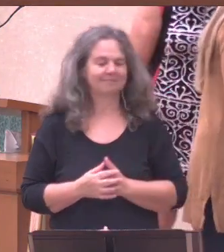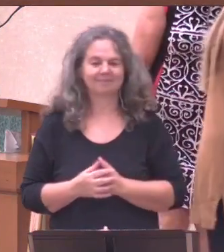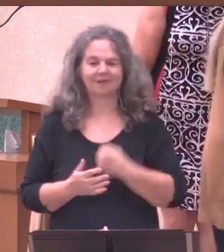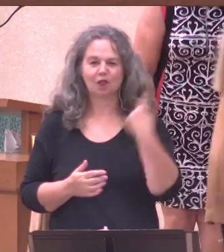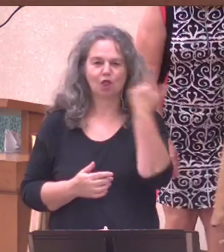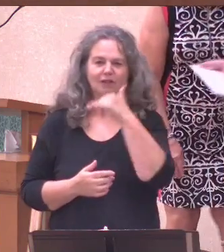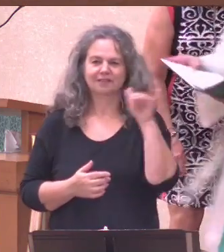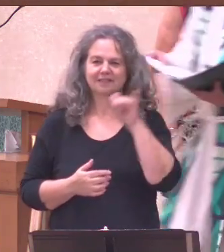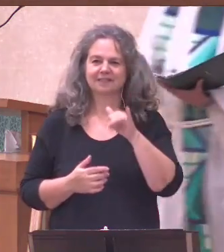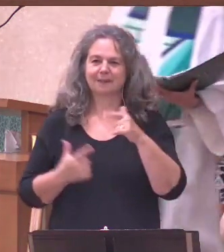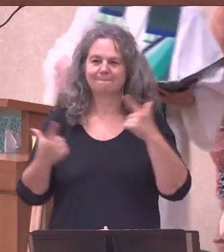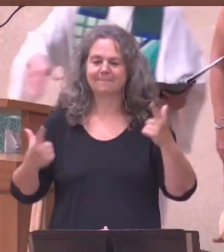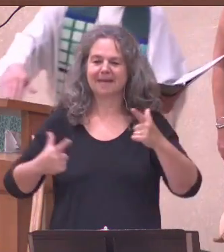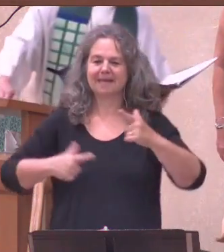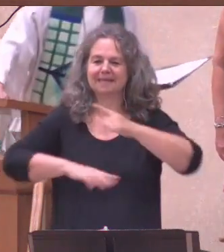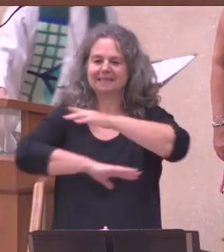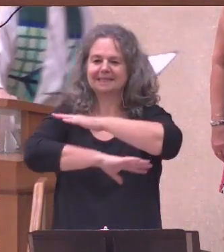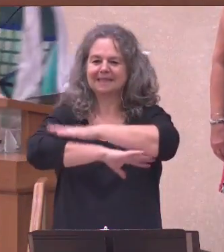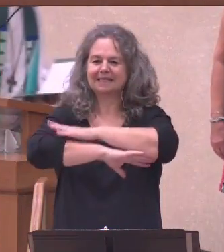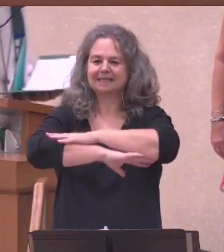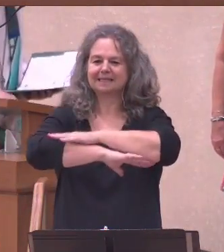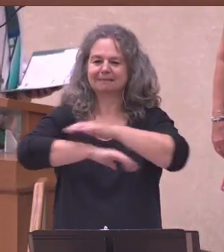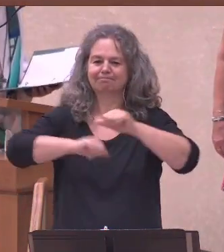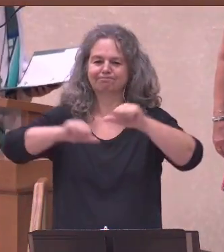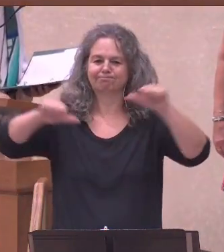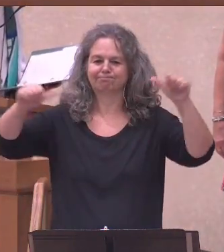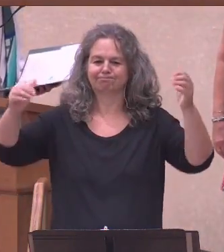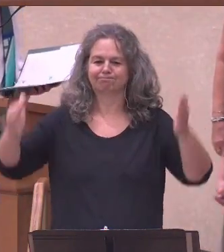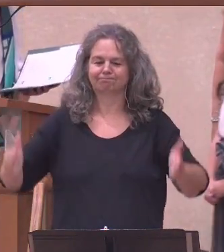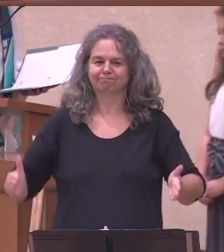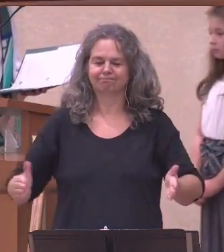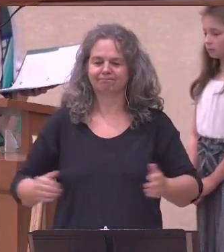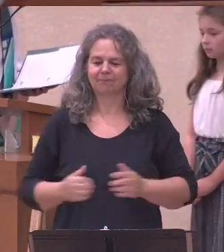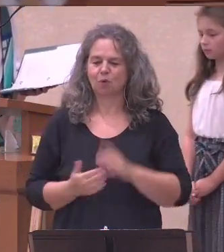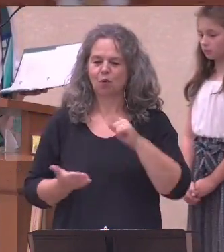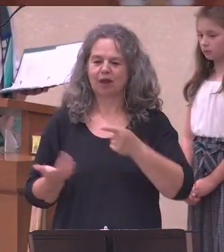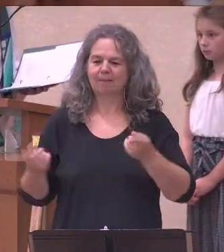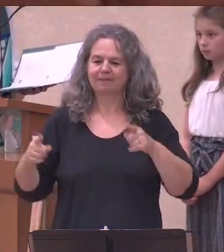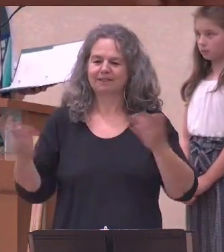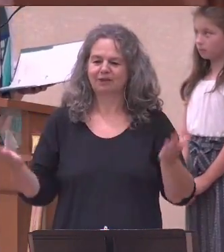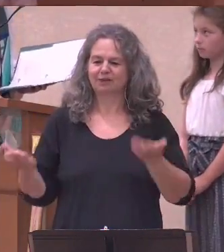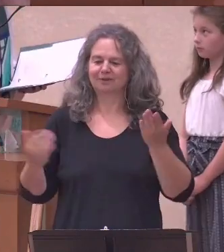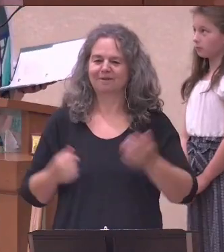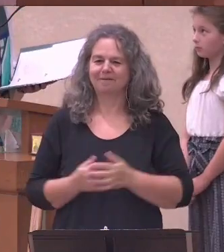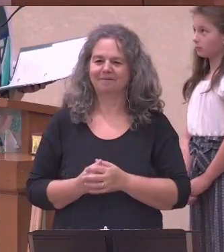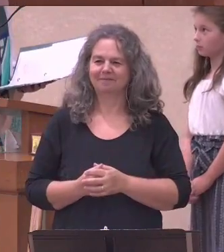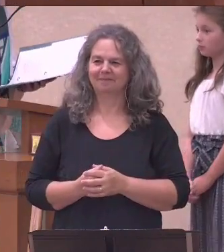big desk. This is called the pulpit. What happens over here?